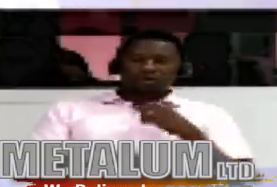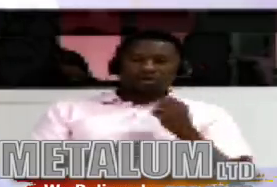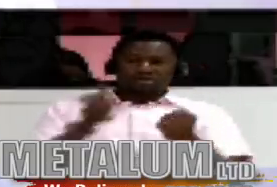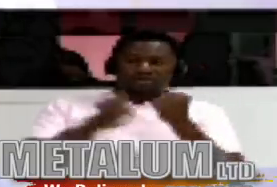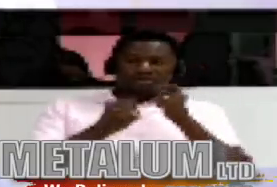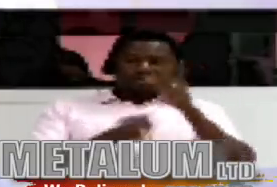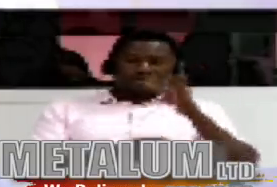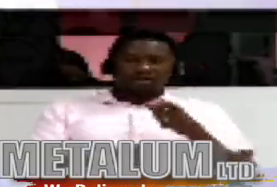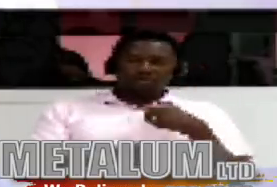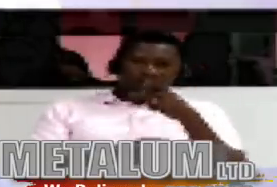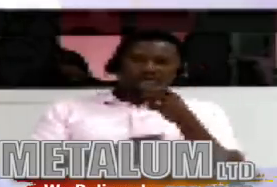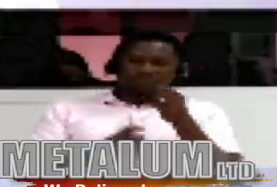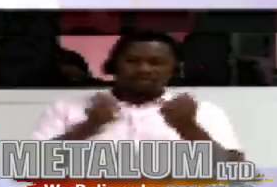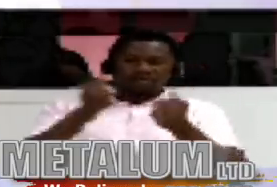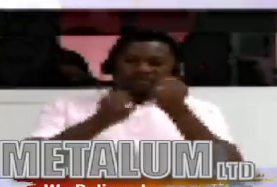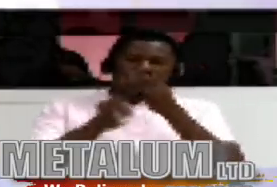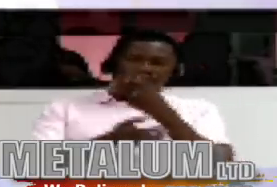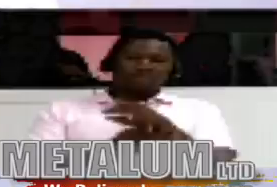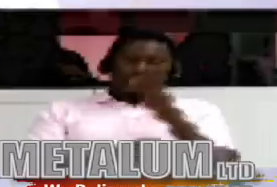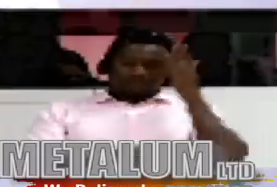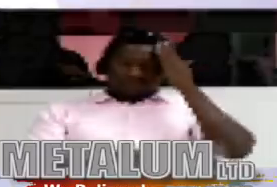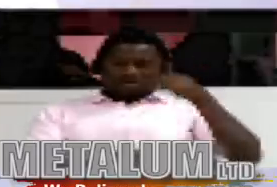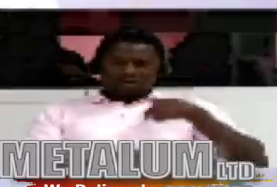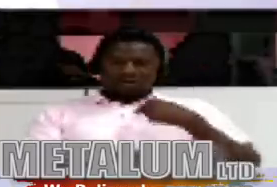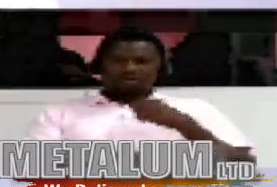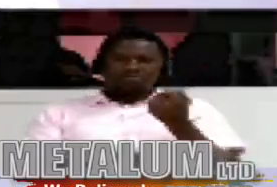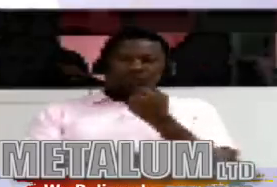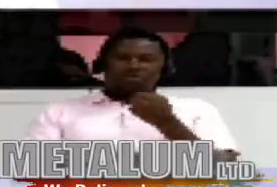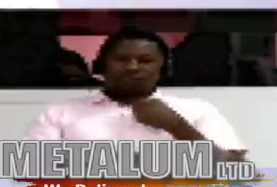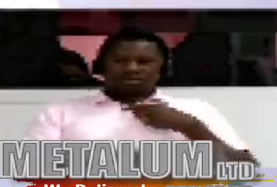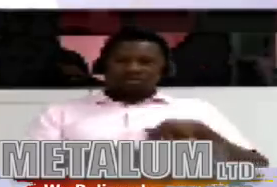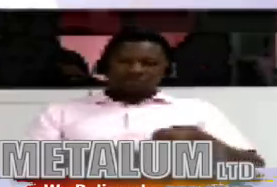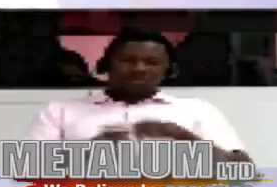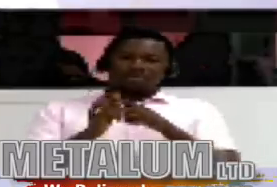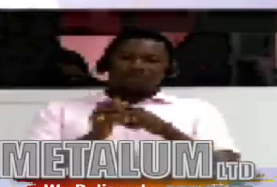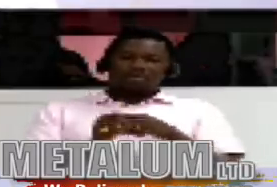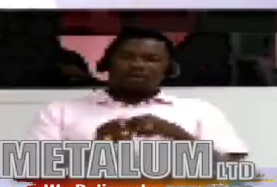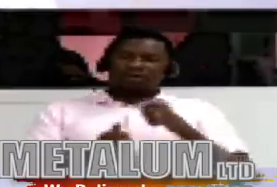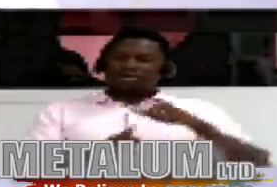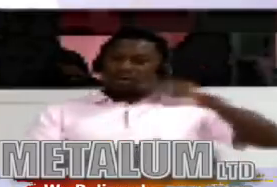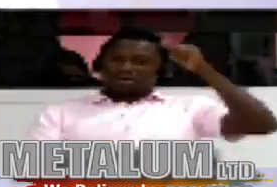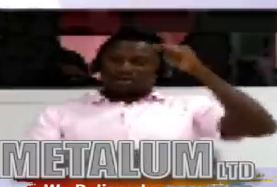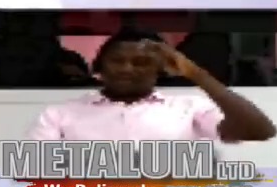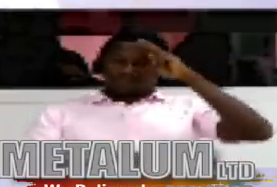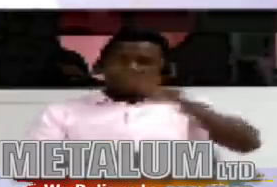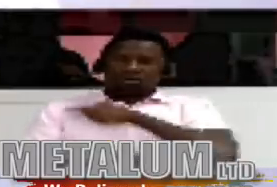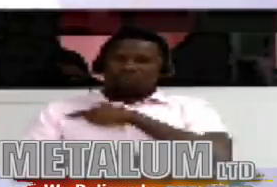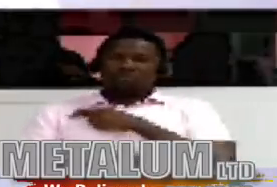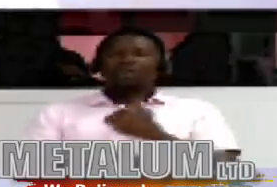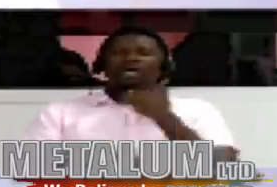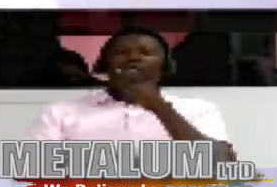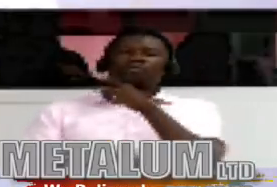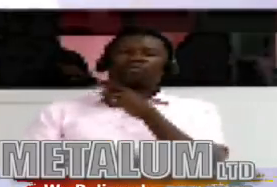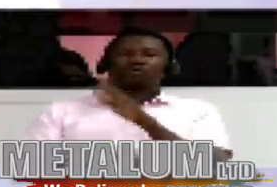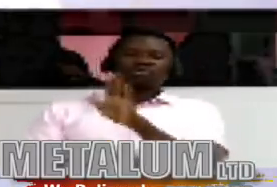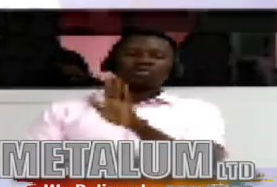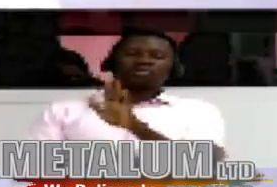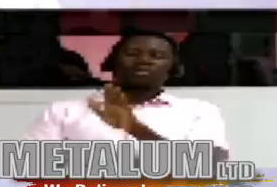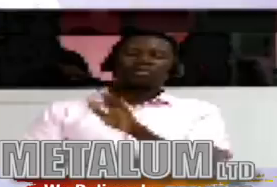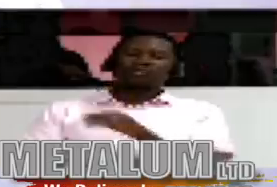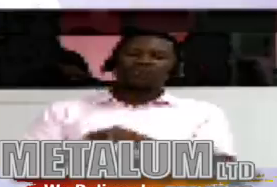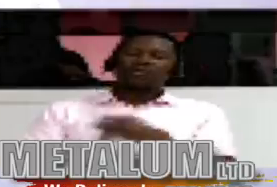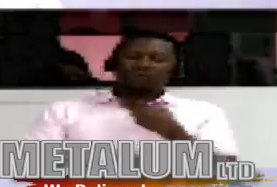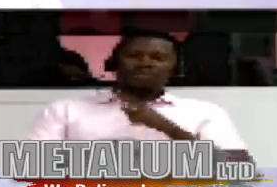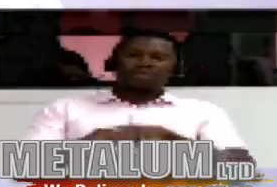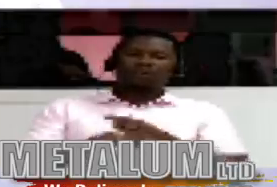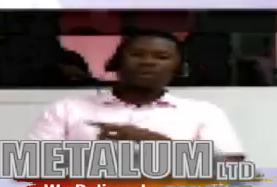mini costa. And he knew me because we go with the elder brother. So he asked them to stop. And then that was the